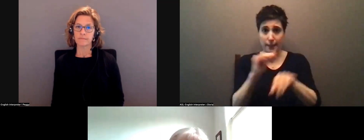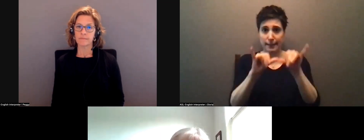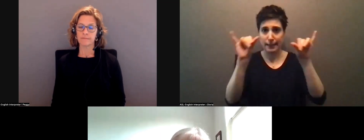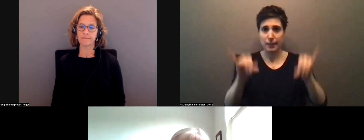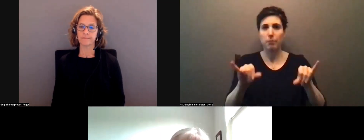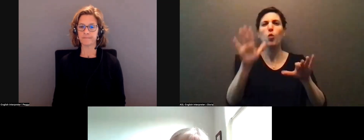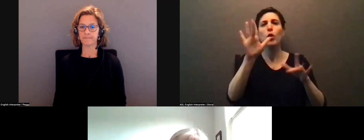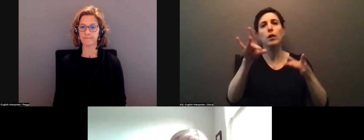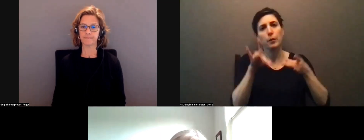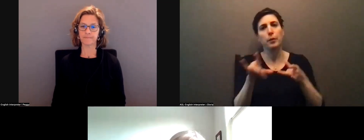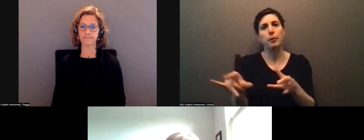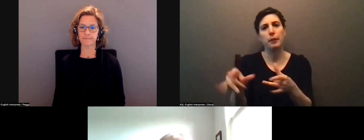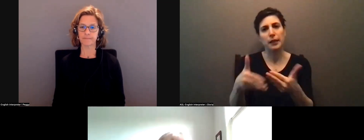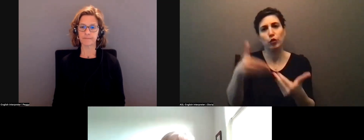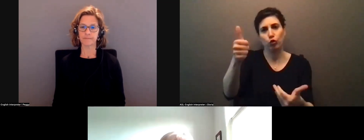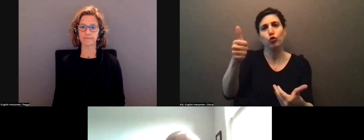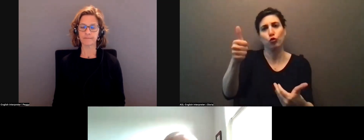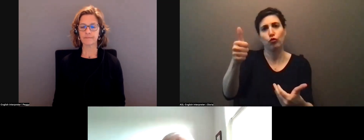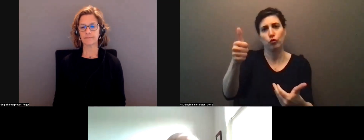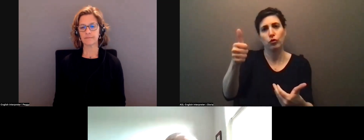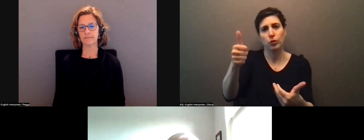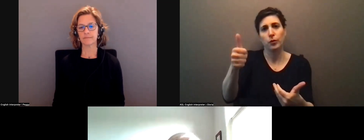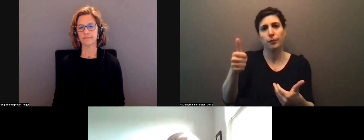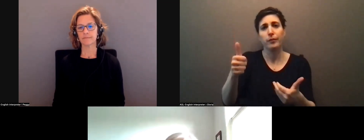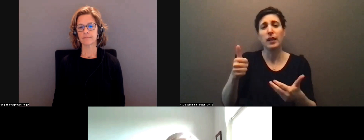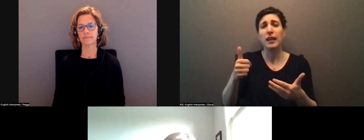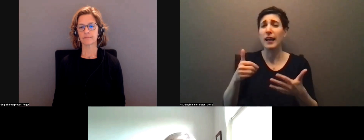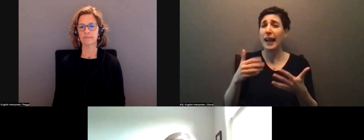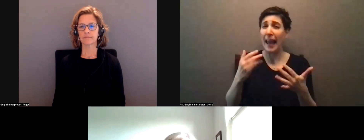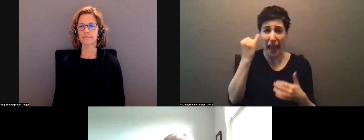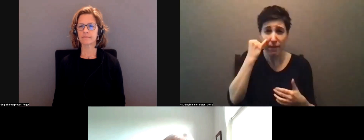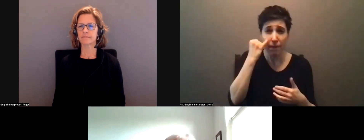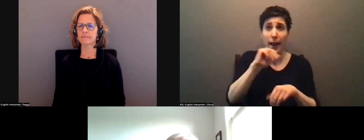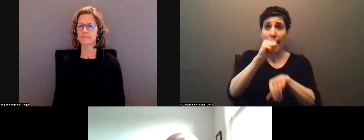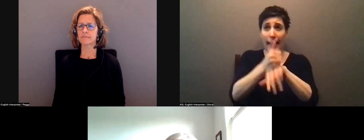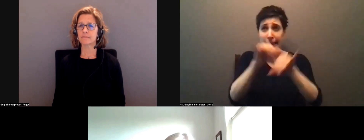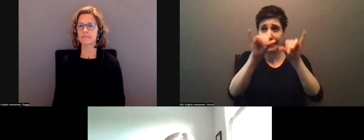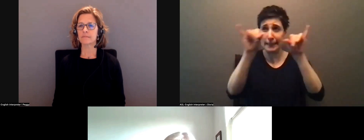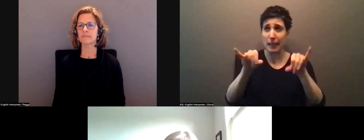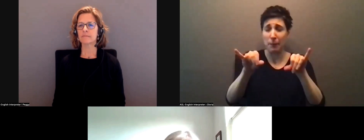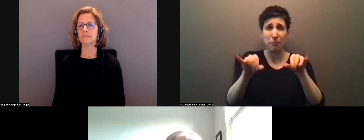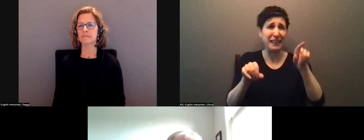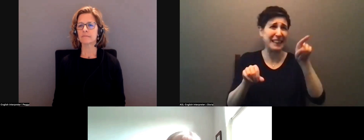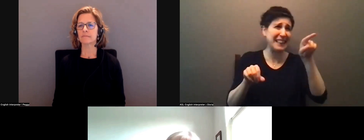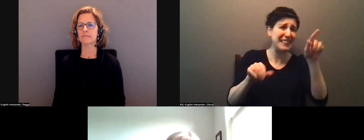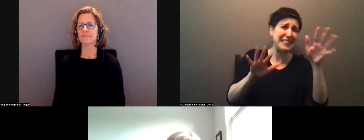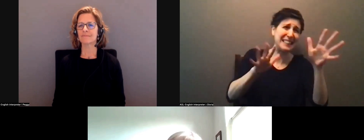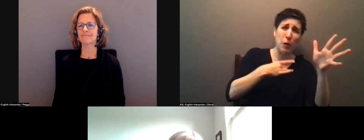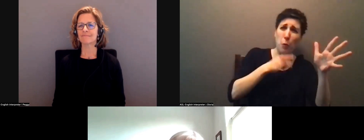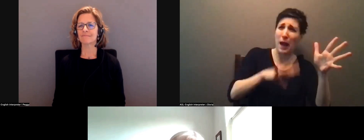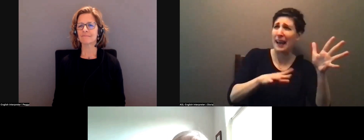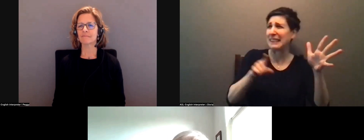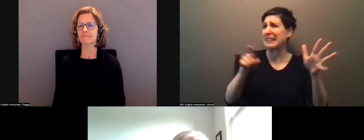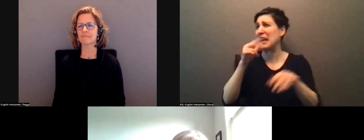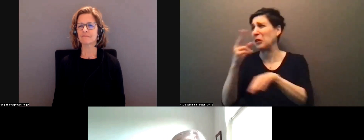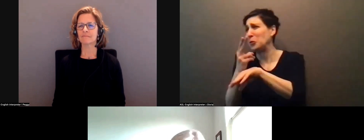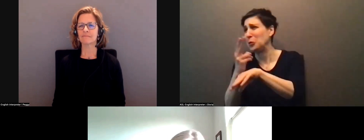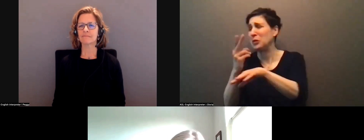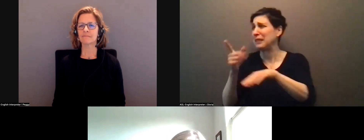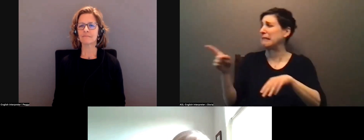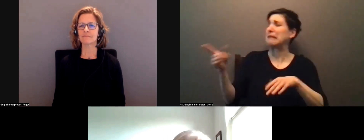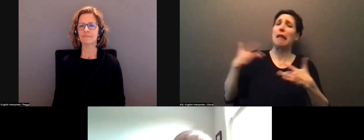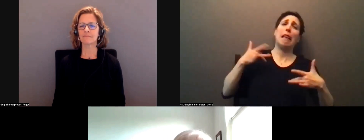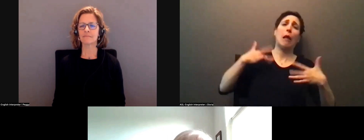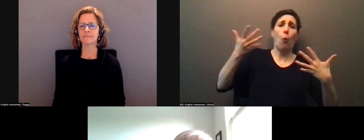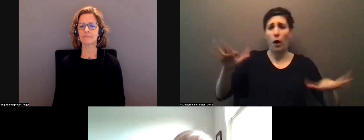lot better, rather than, well, I don't really like this part of it, I don't really like that part of it. Just dive in. And as far